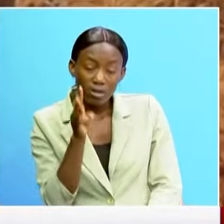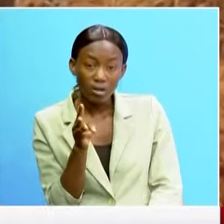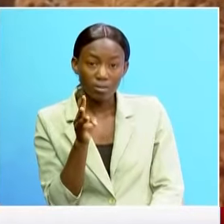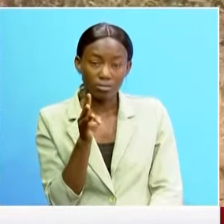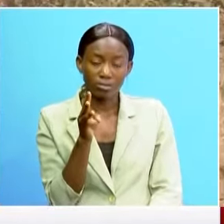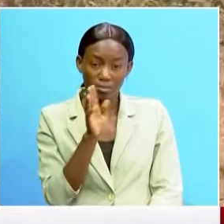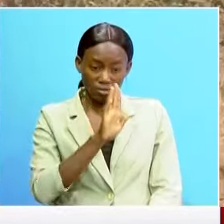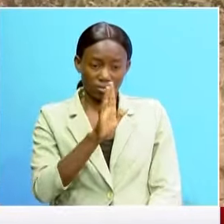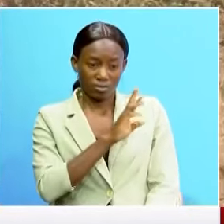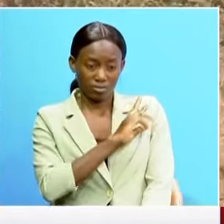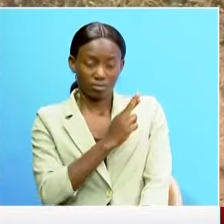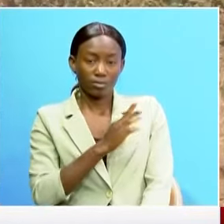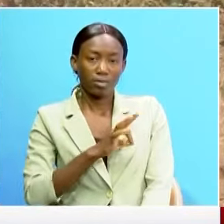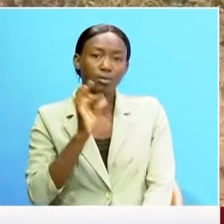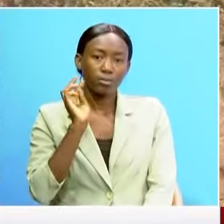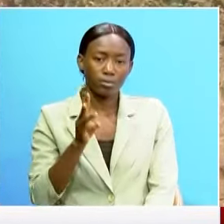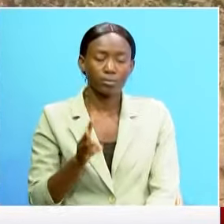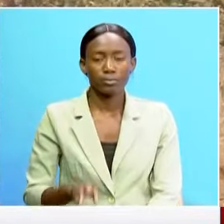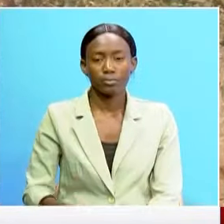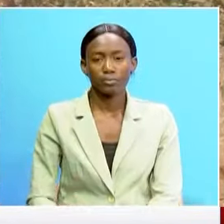yao.